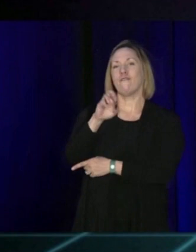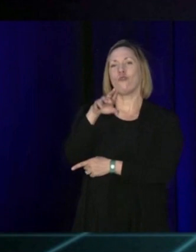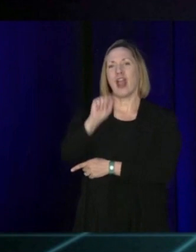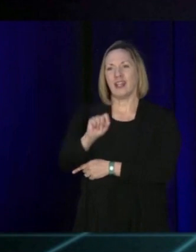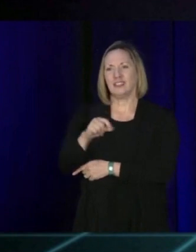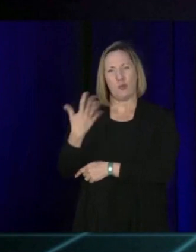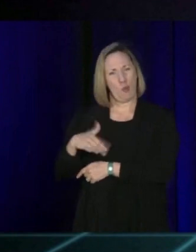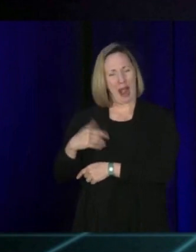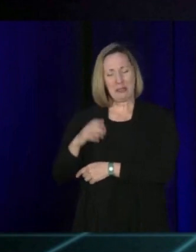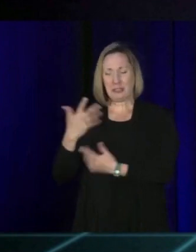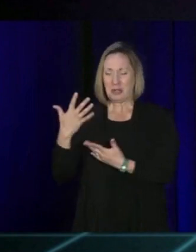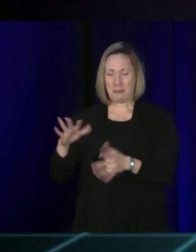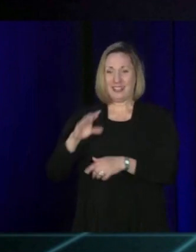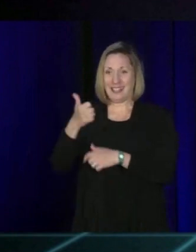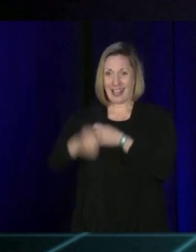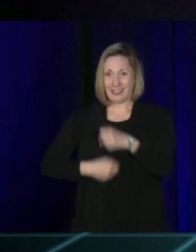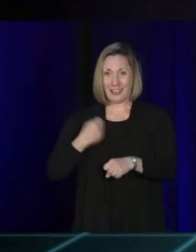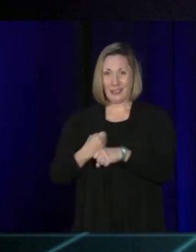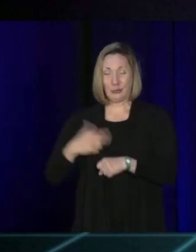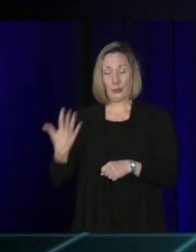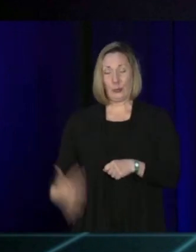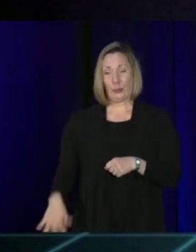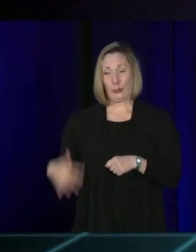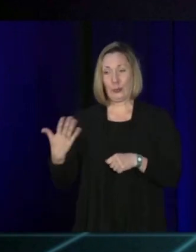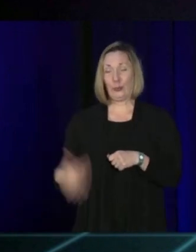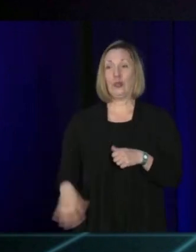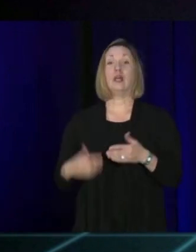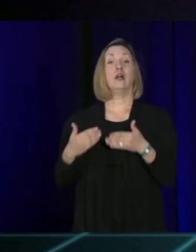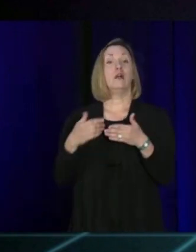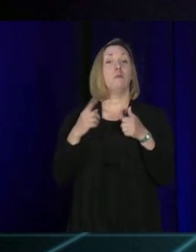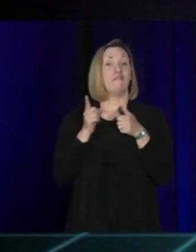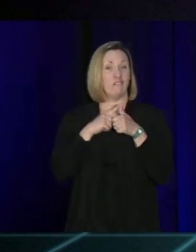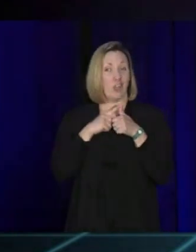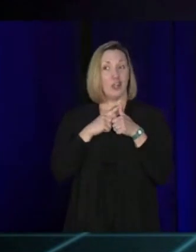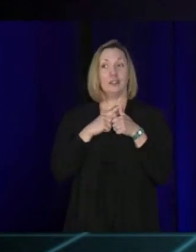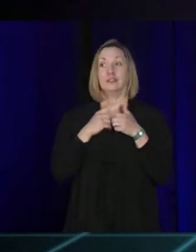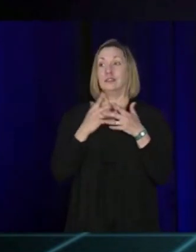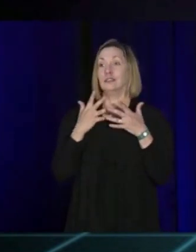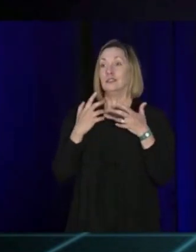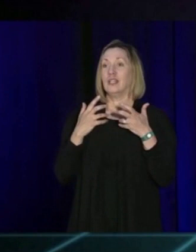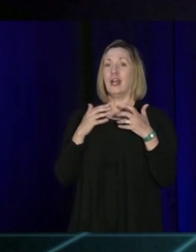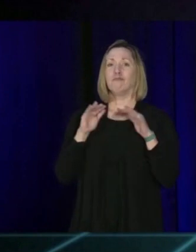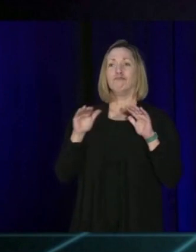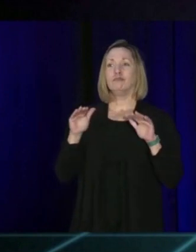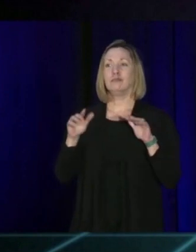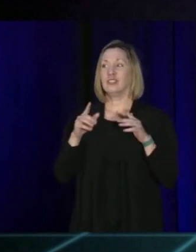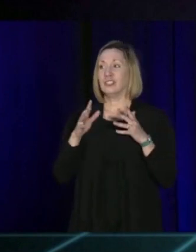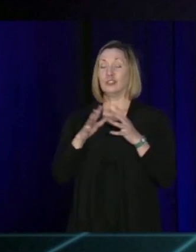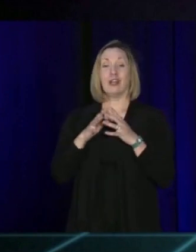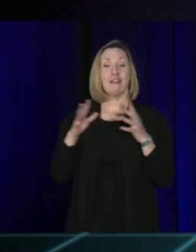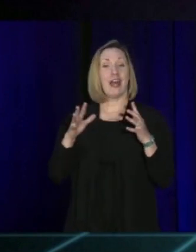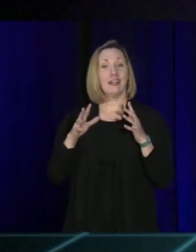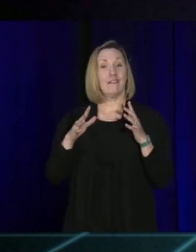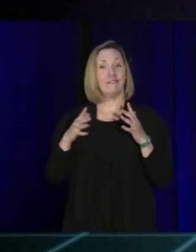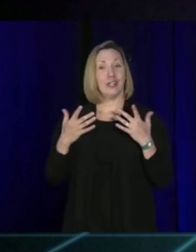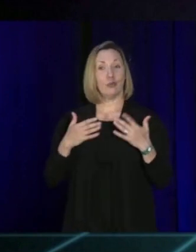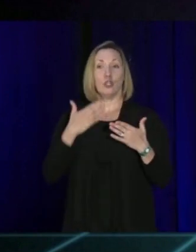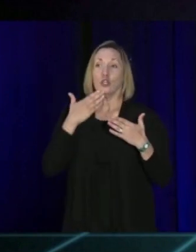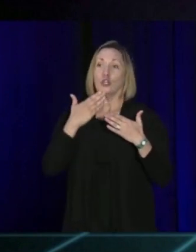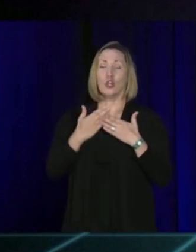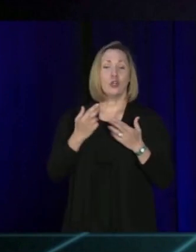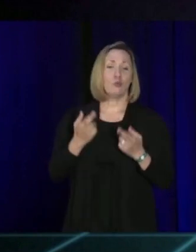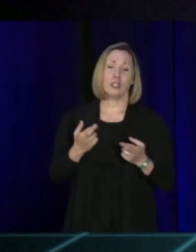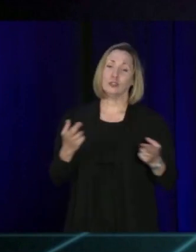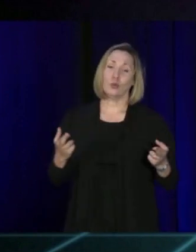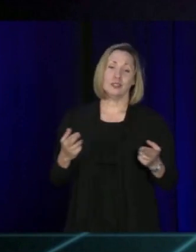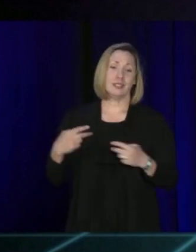Wow. Um, Before we start, just a few things. There are a lot of very good resources on the history